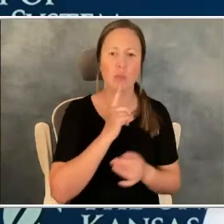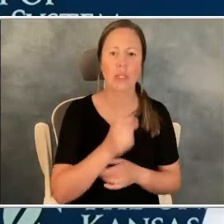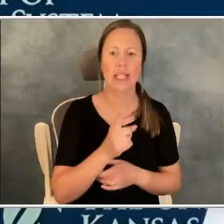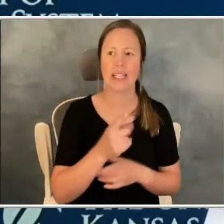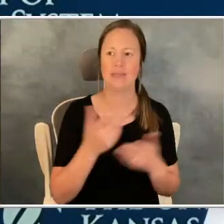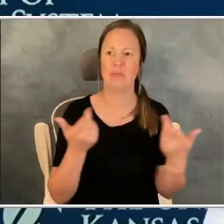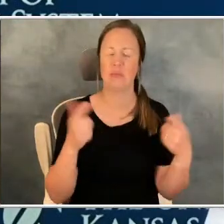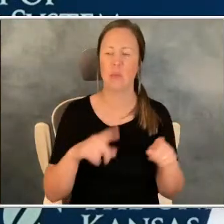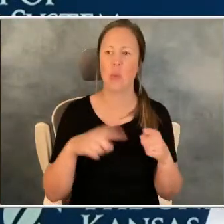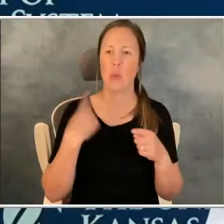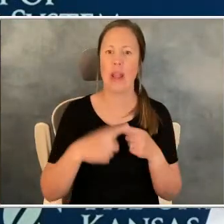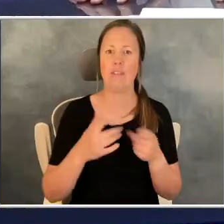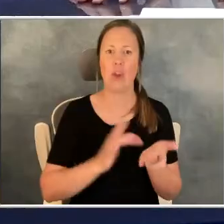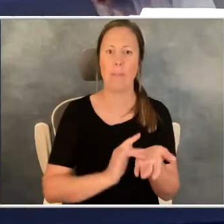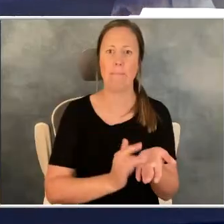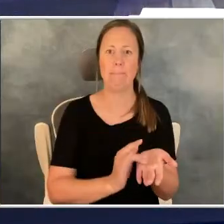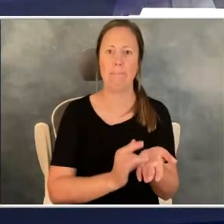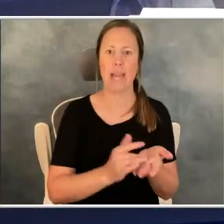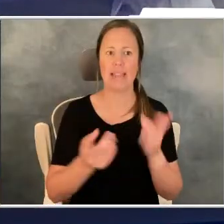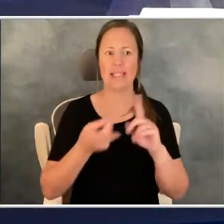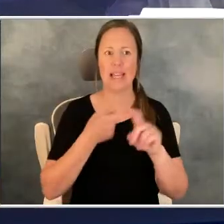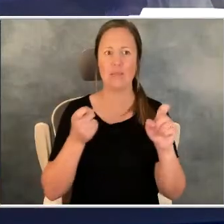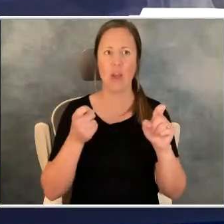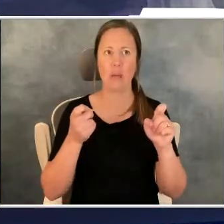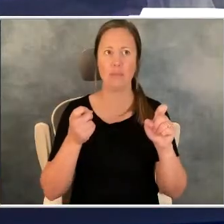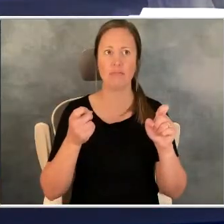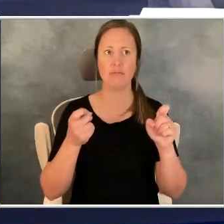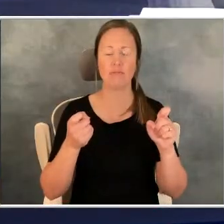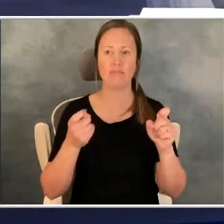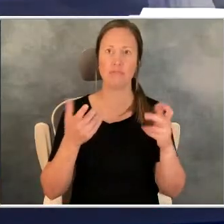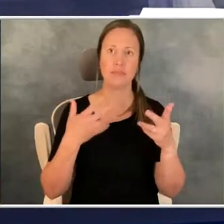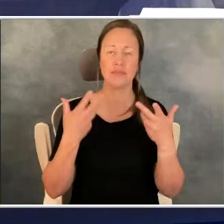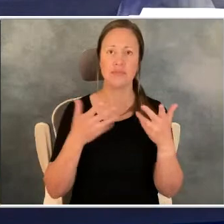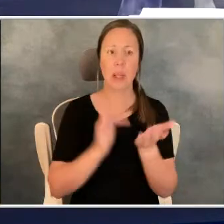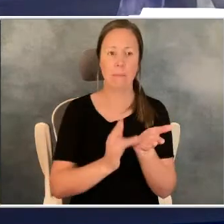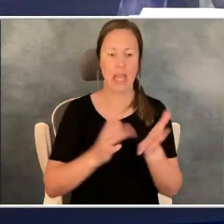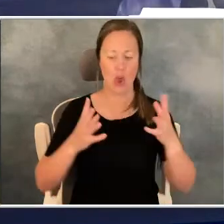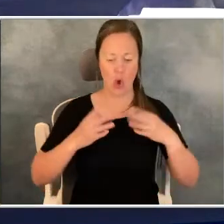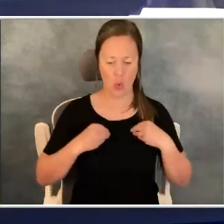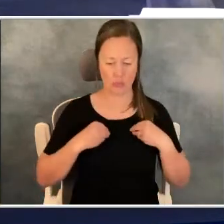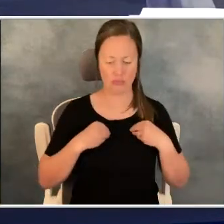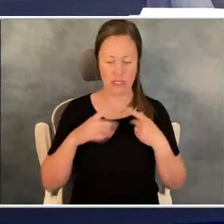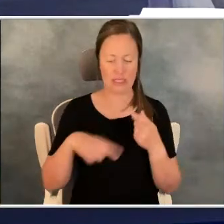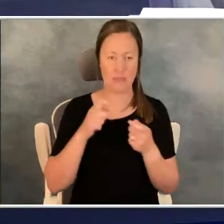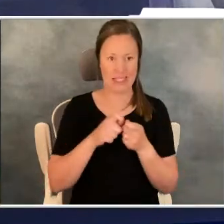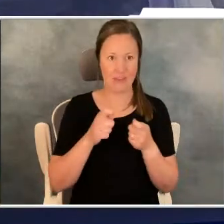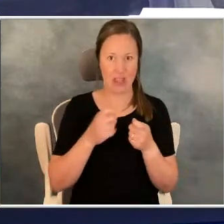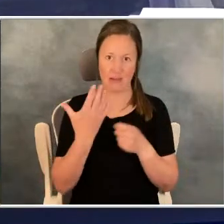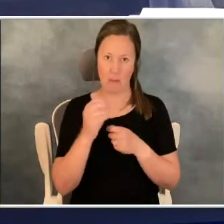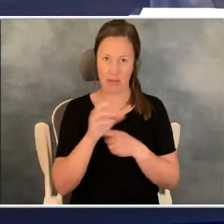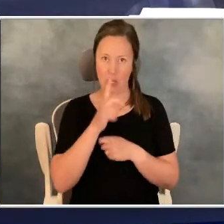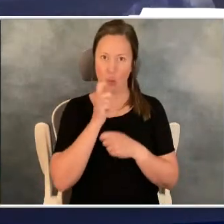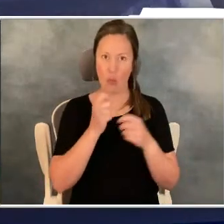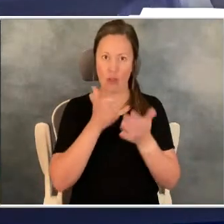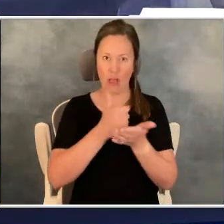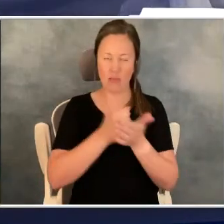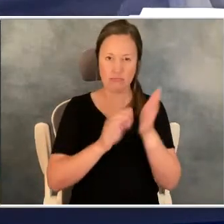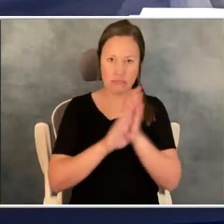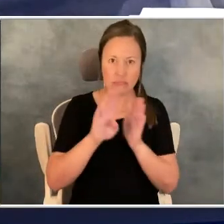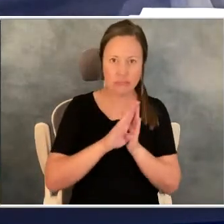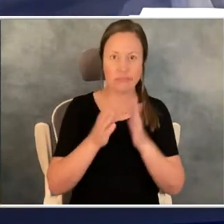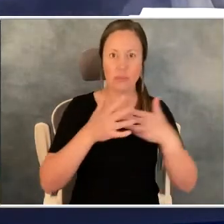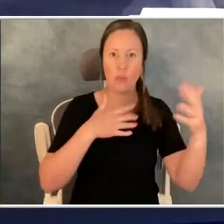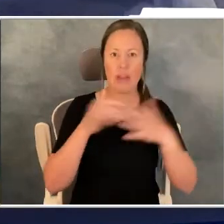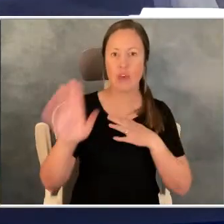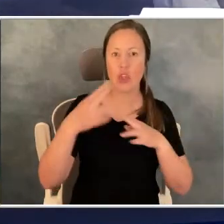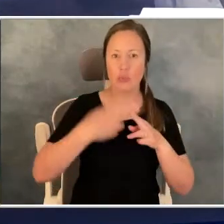go from being retail or owned by a certain, you know, the pharmaceutical who's helped develop the drug, they get to put their brand on it. It's real, they can